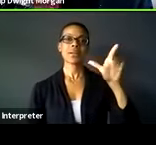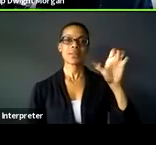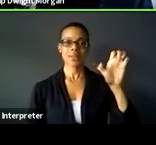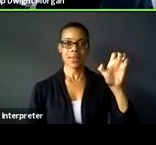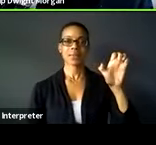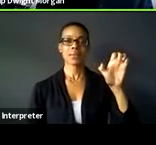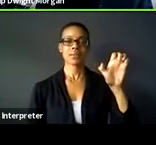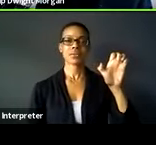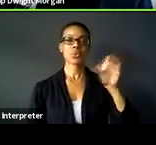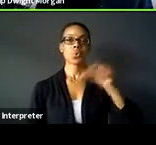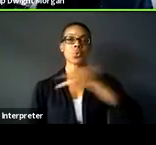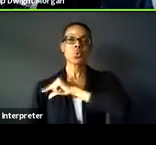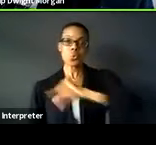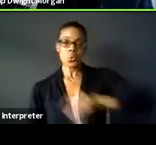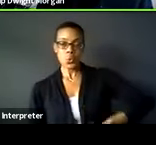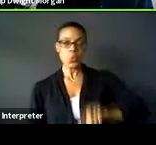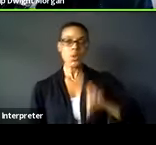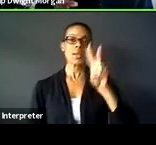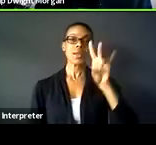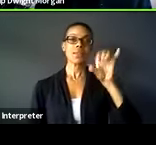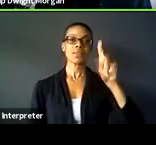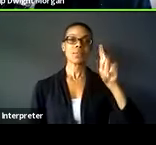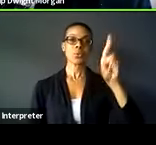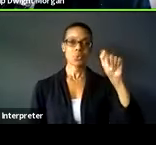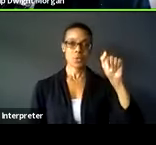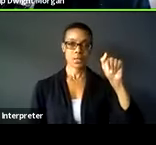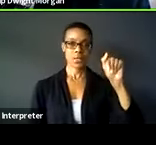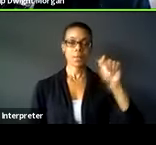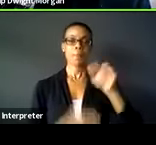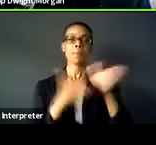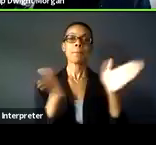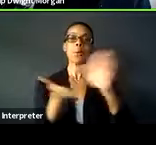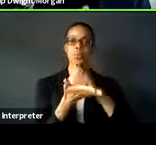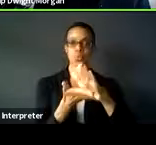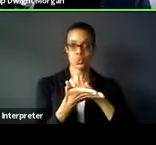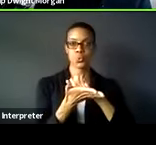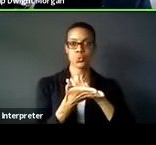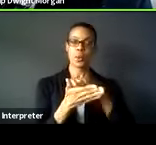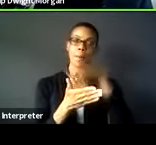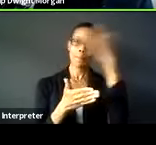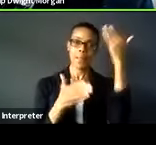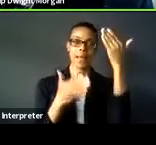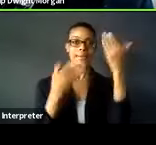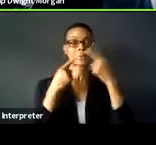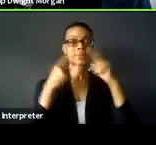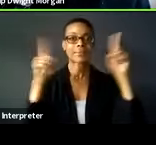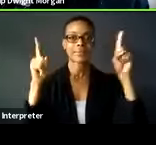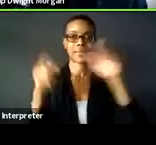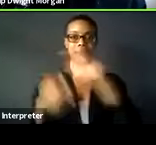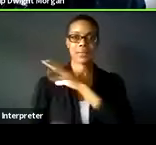Schools Black Student Success Committee. Can you tell us more about the committee and what led to its creation?